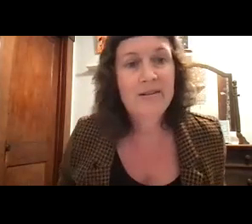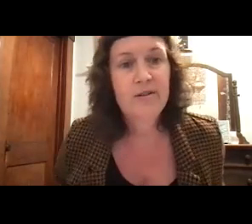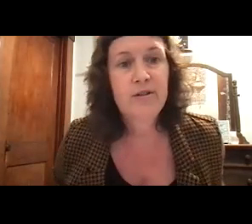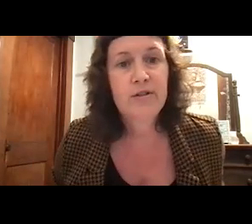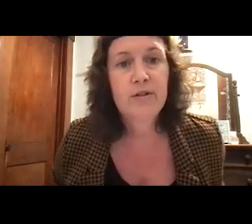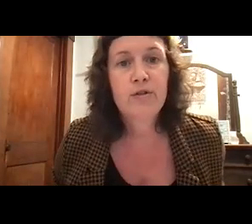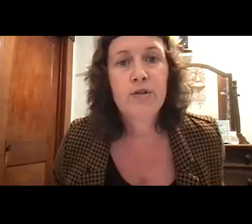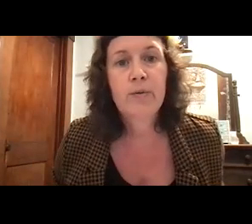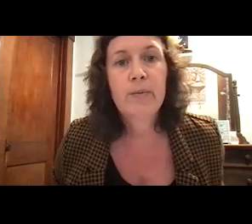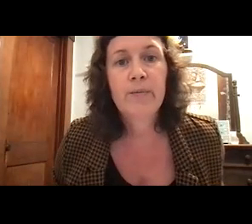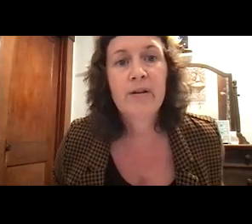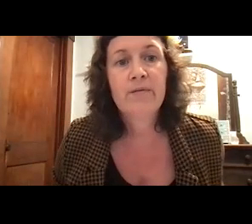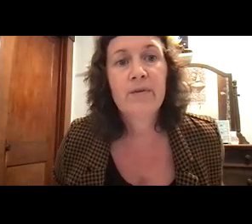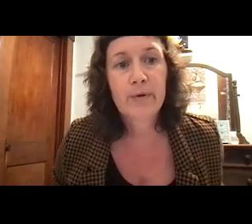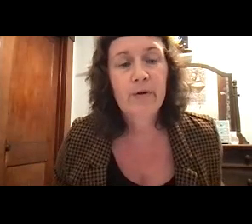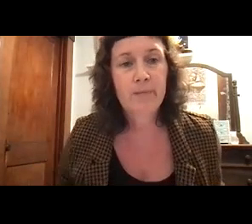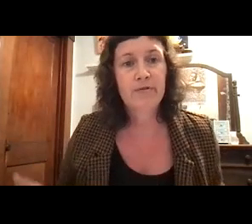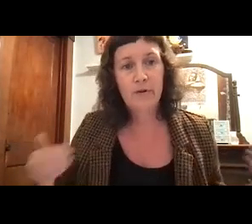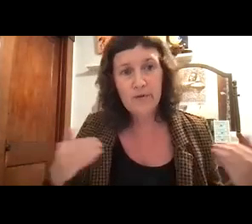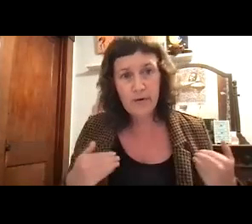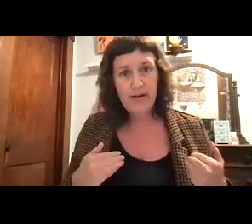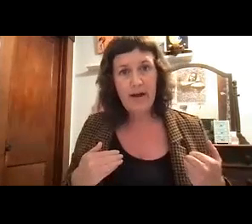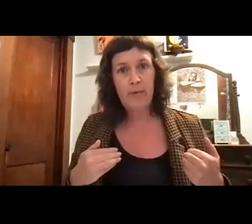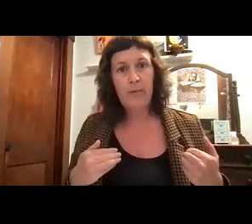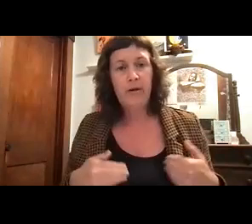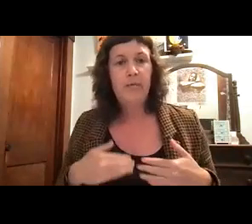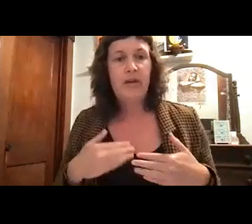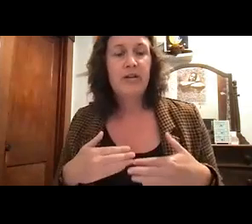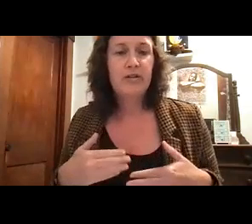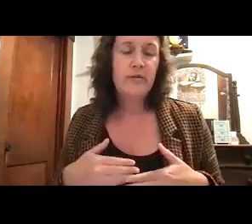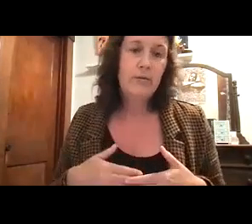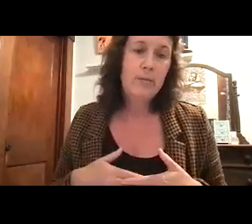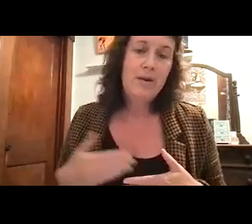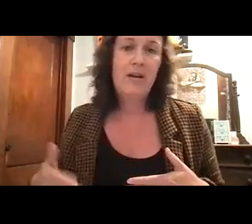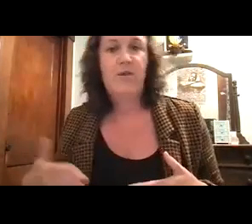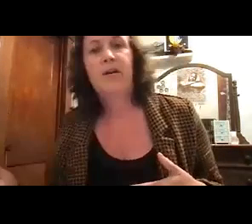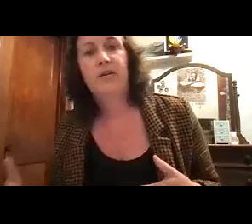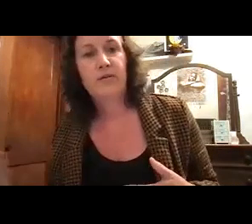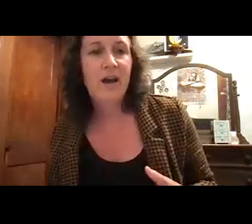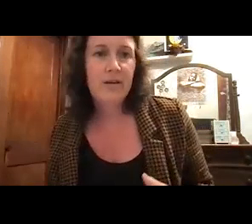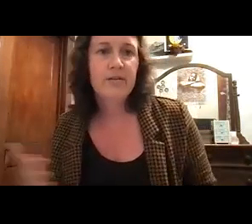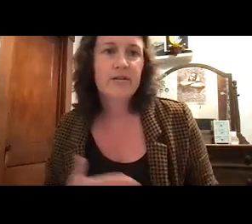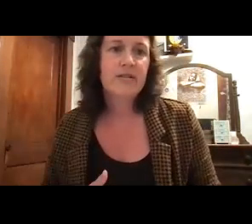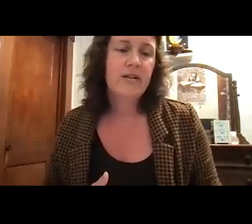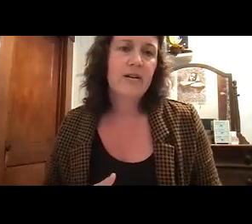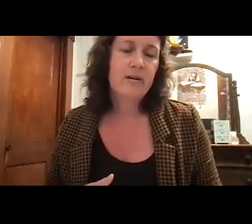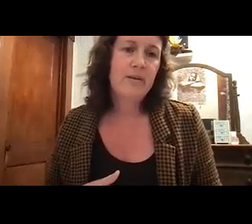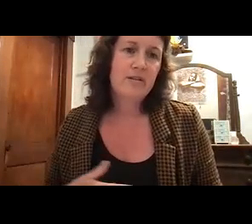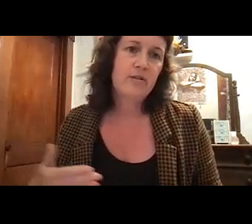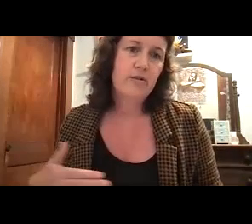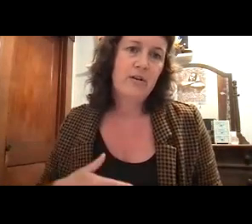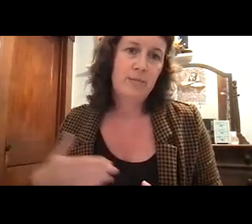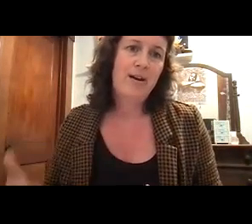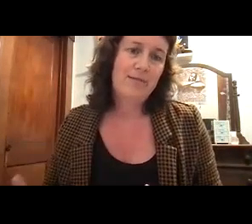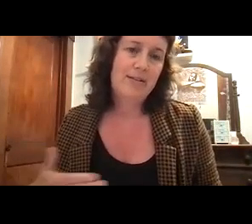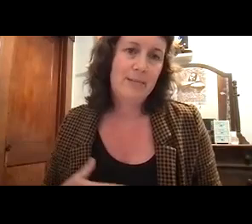Private messages should be written from your observer account, because you may not want your child to see a message